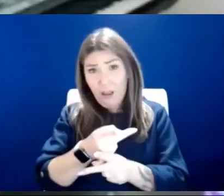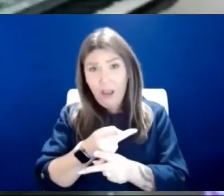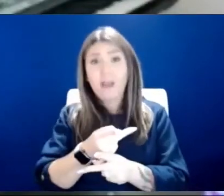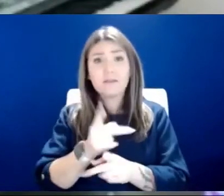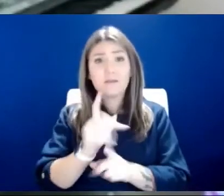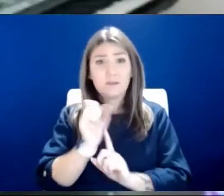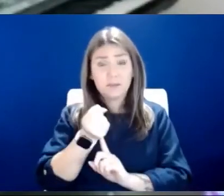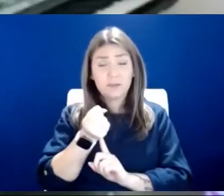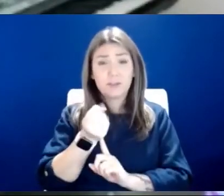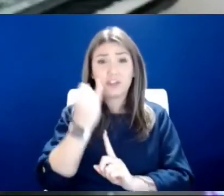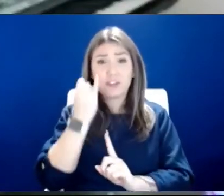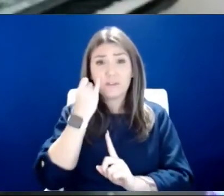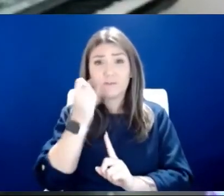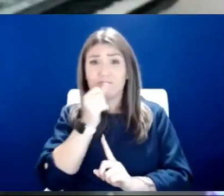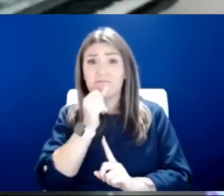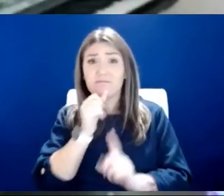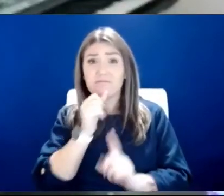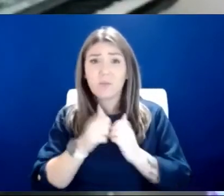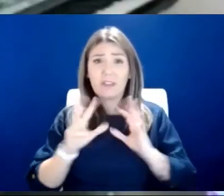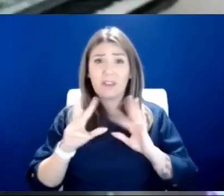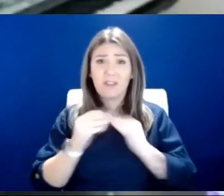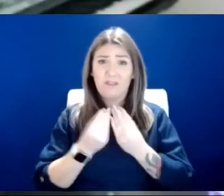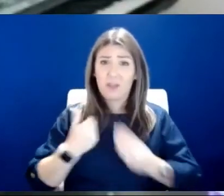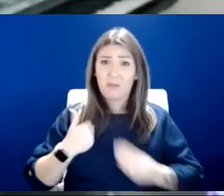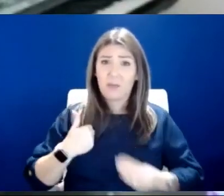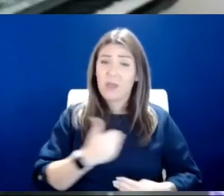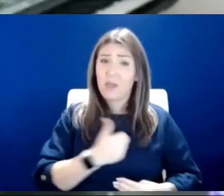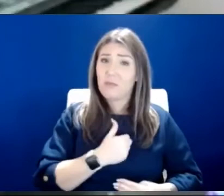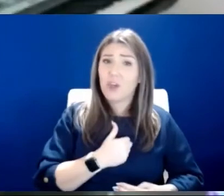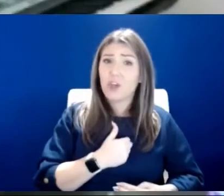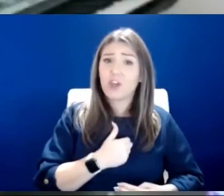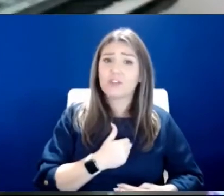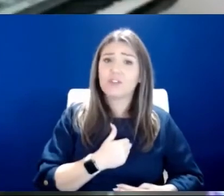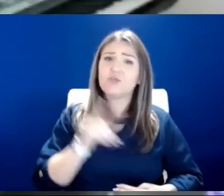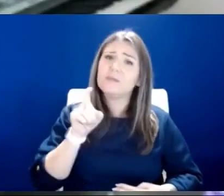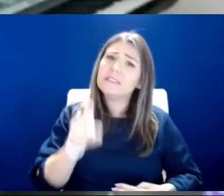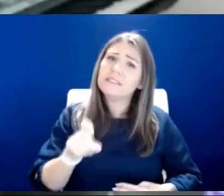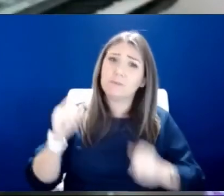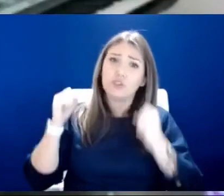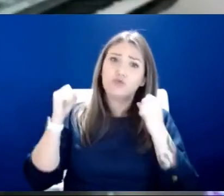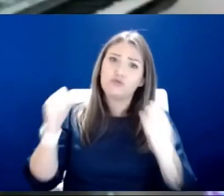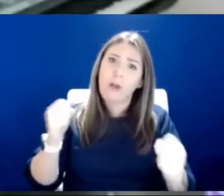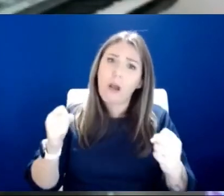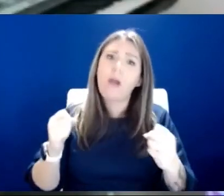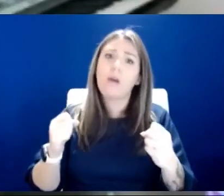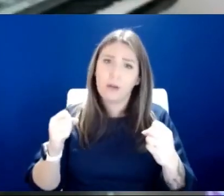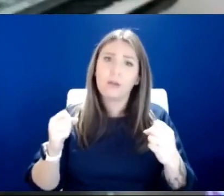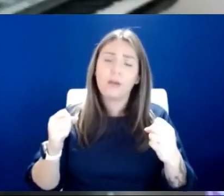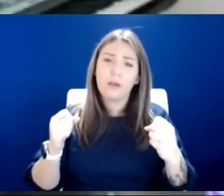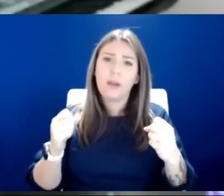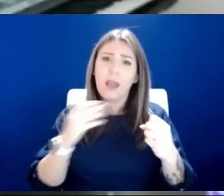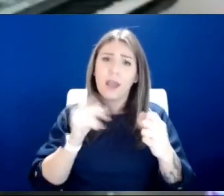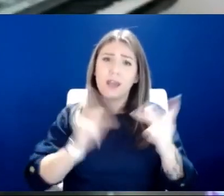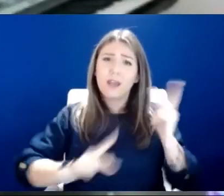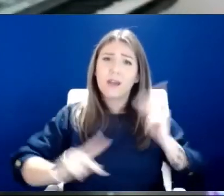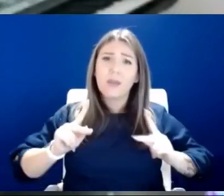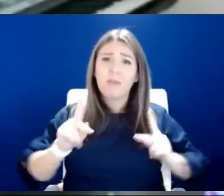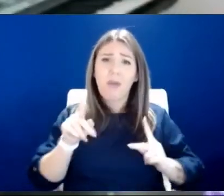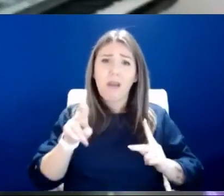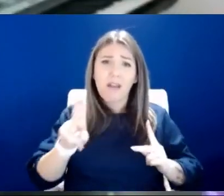if you're dealing with a family member and stuff like that, you just have to be strong. And the people at KU,